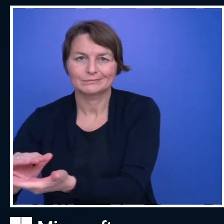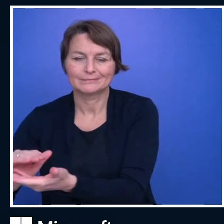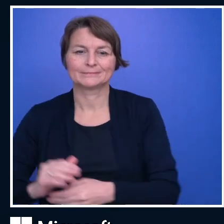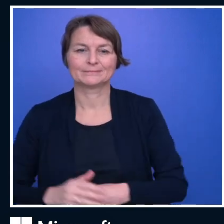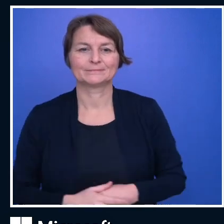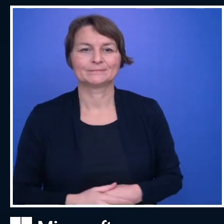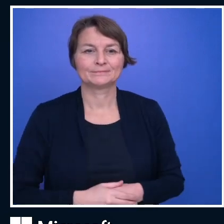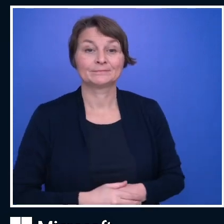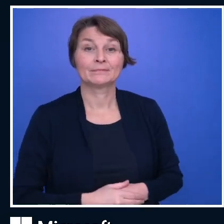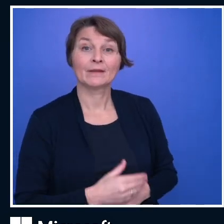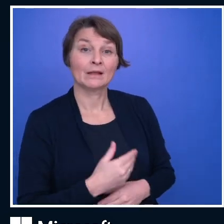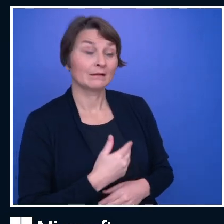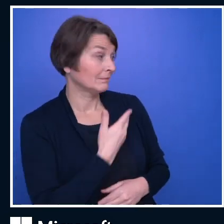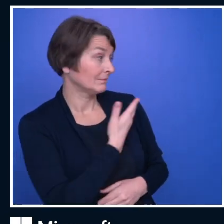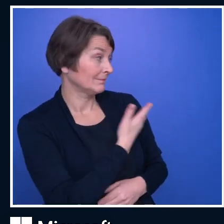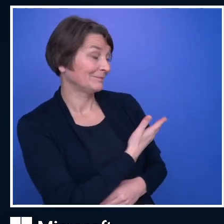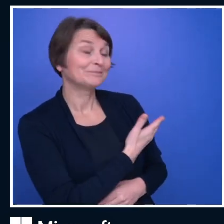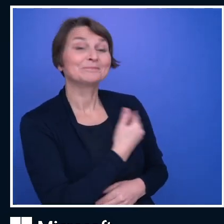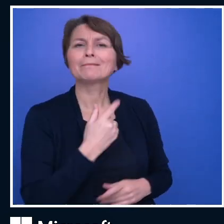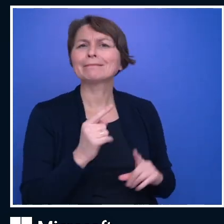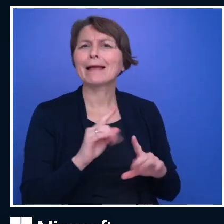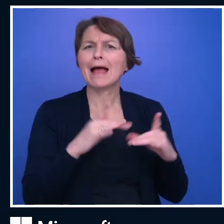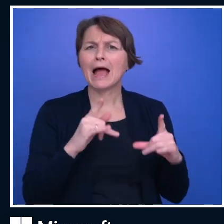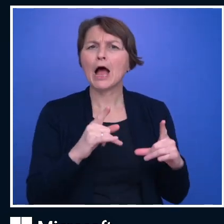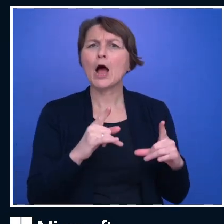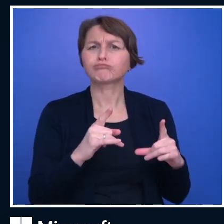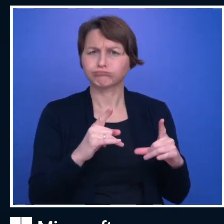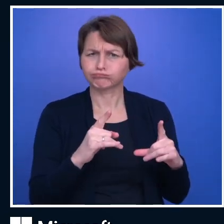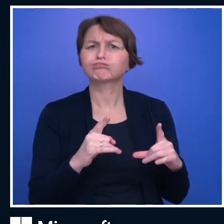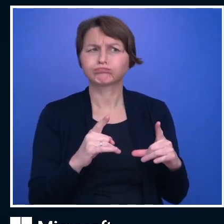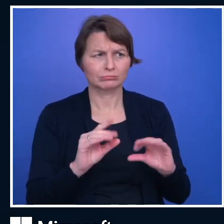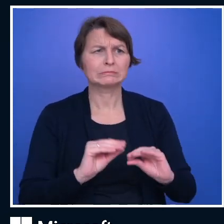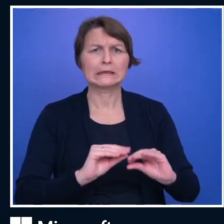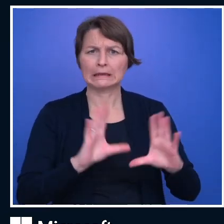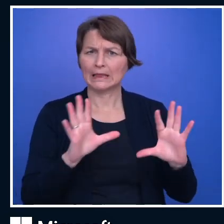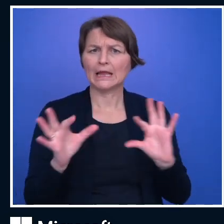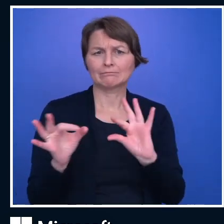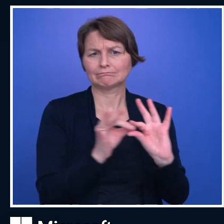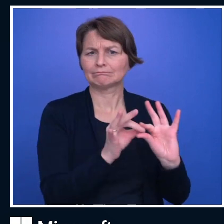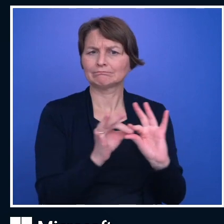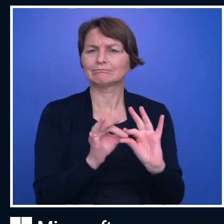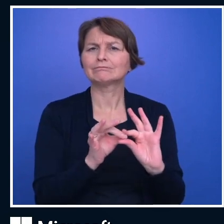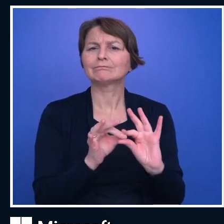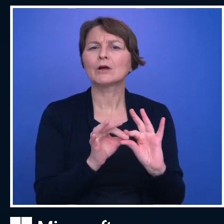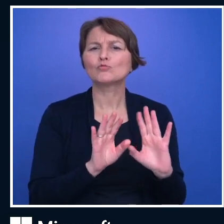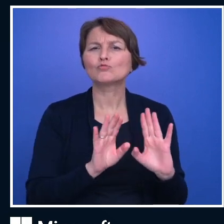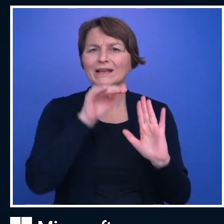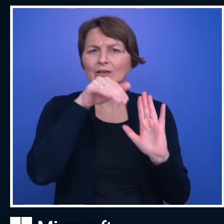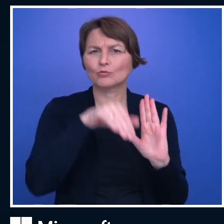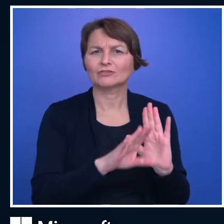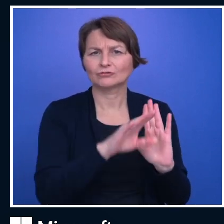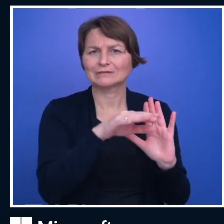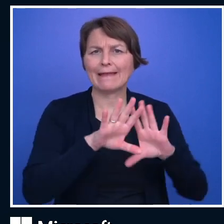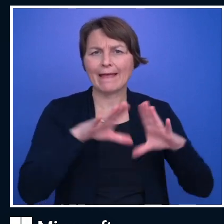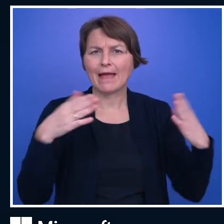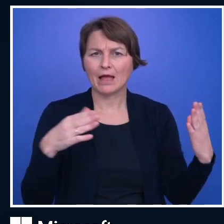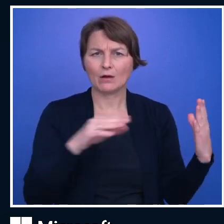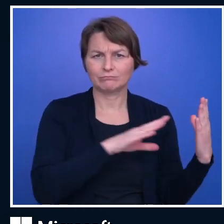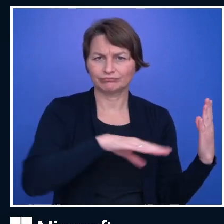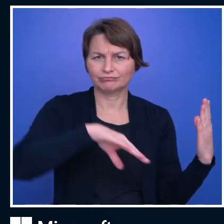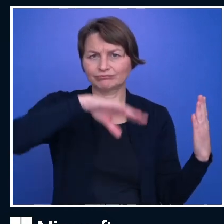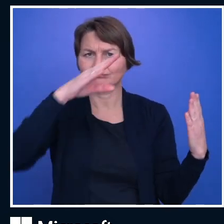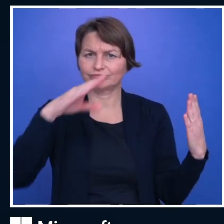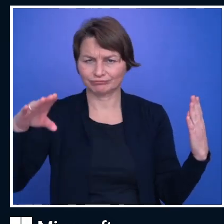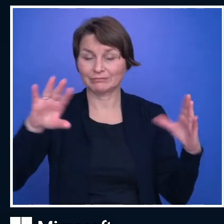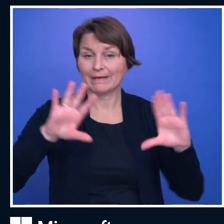we've spoken about linear regression, but what if now these outputs are just zeros or ones, and you just want to figure out the